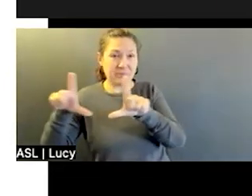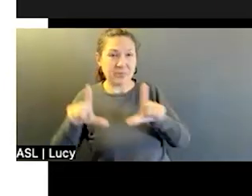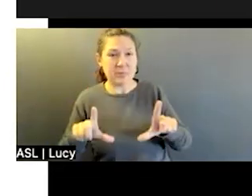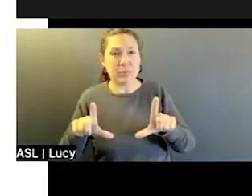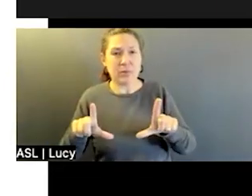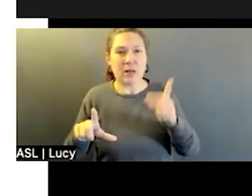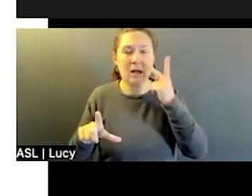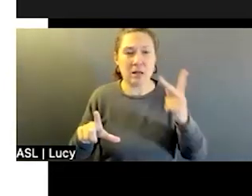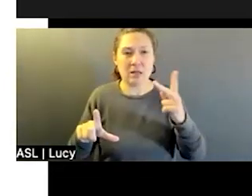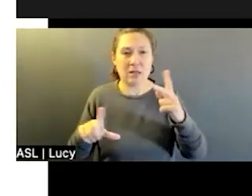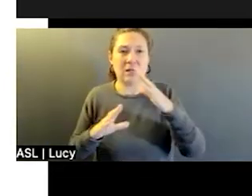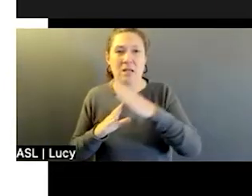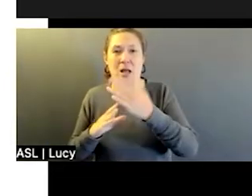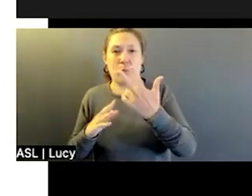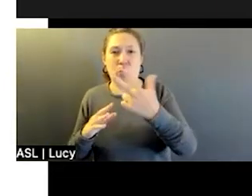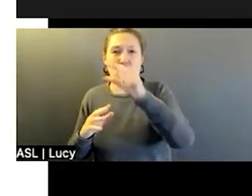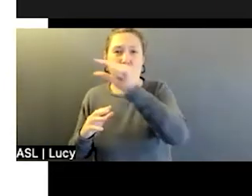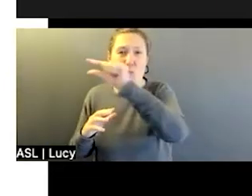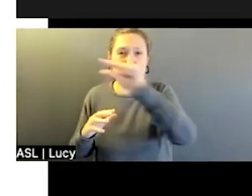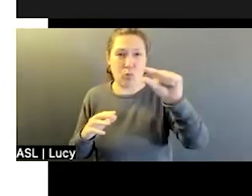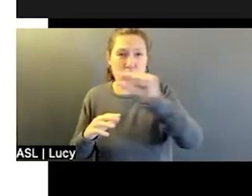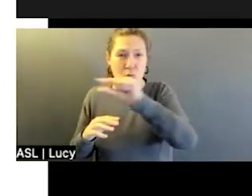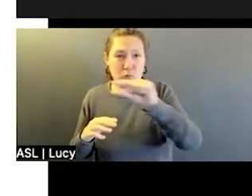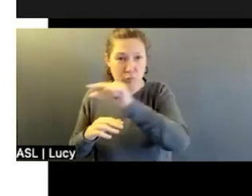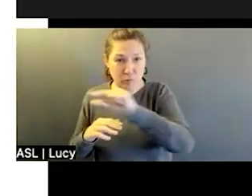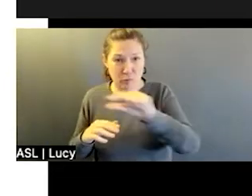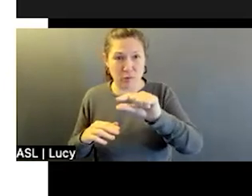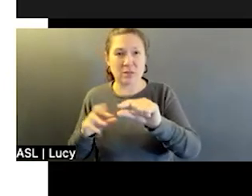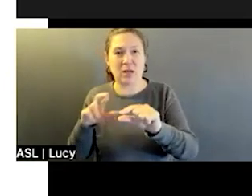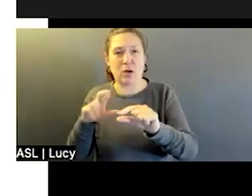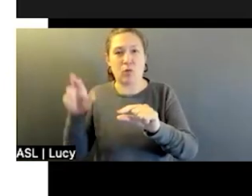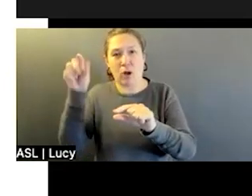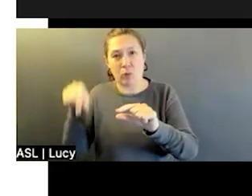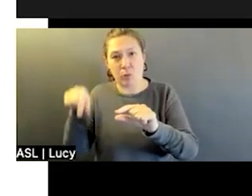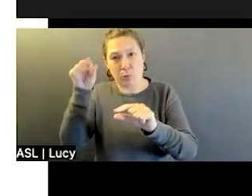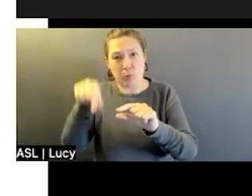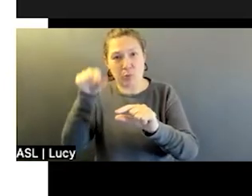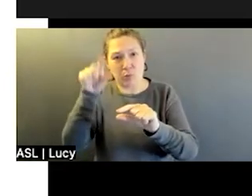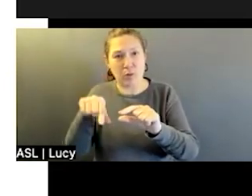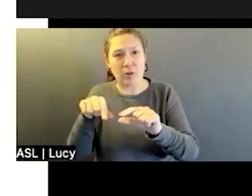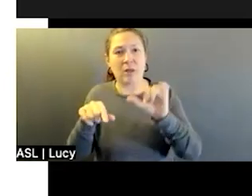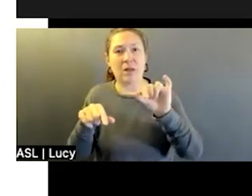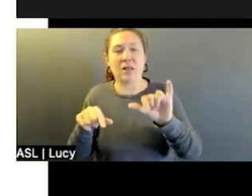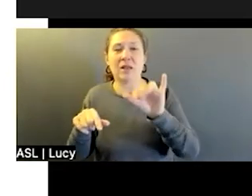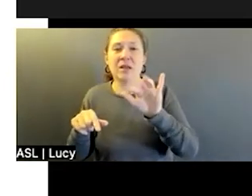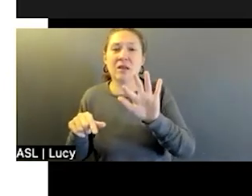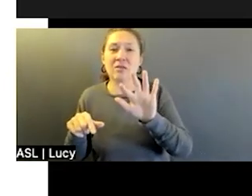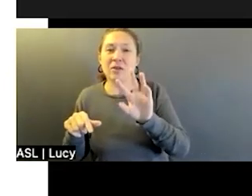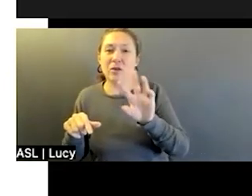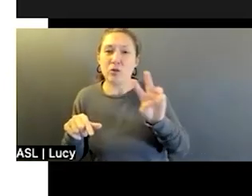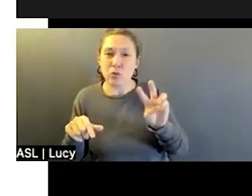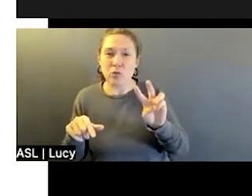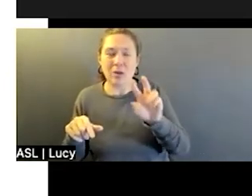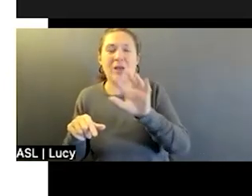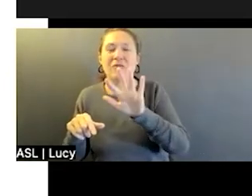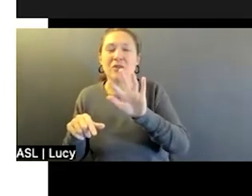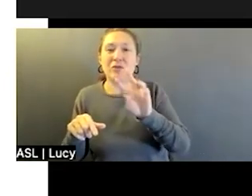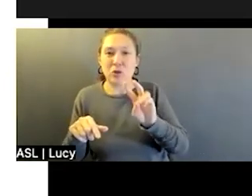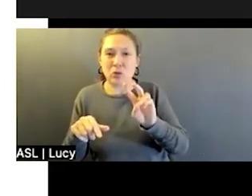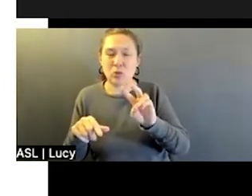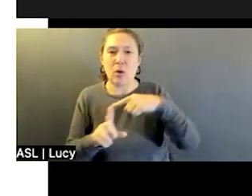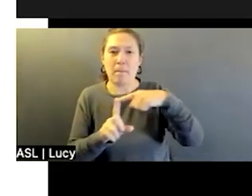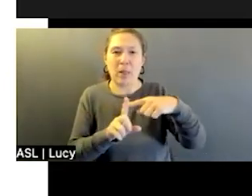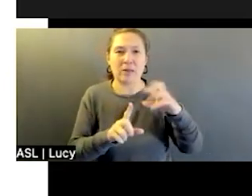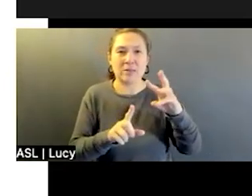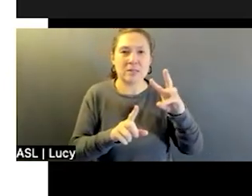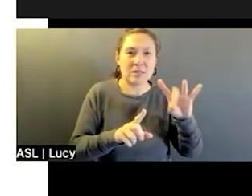most right 3 columns. This is a basic operation of 52 plus 68 equals 120. We have no clear indication from